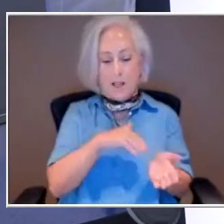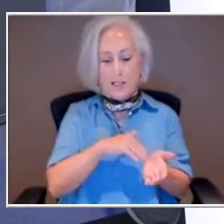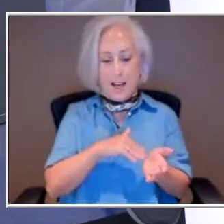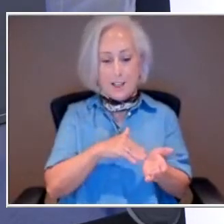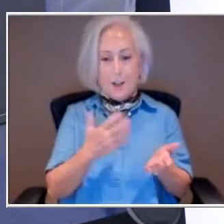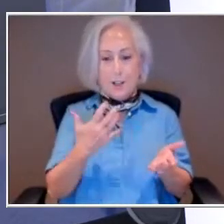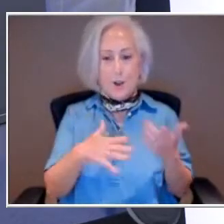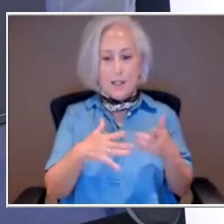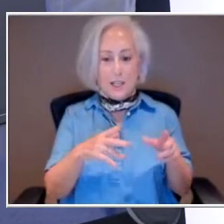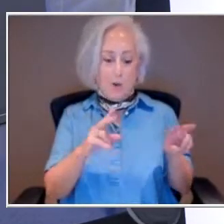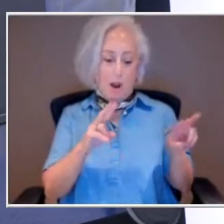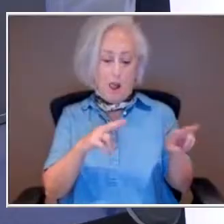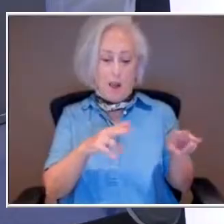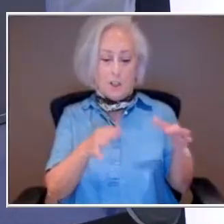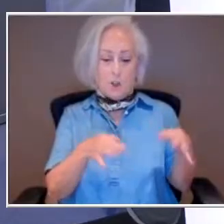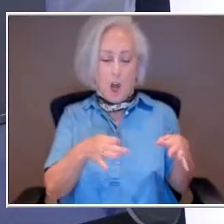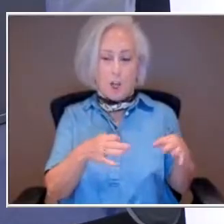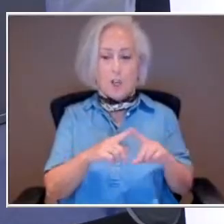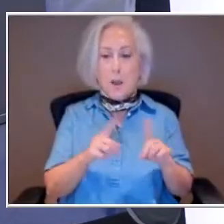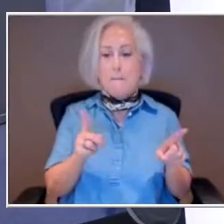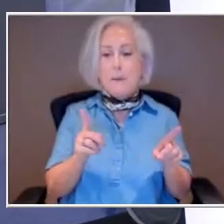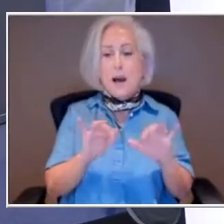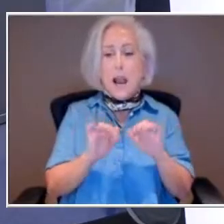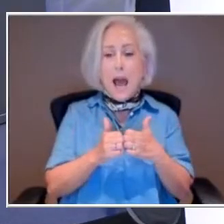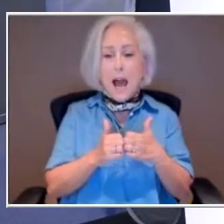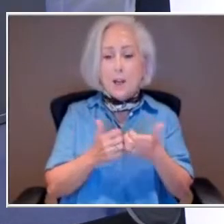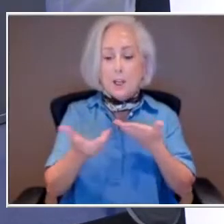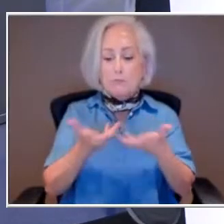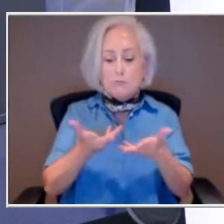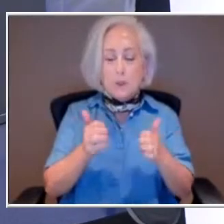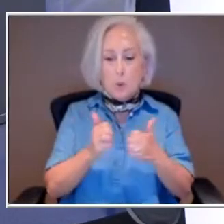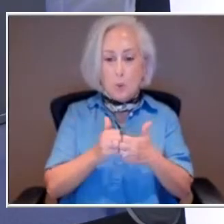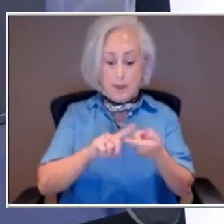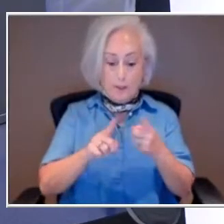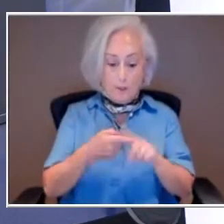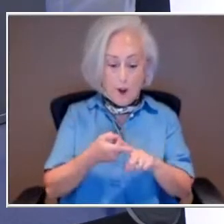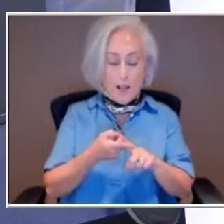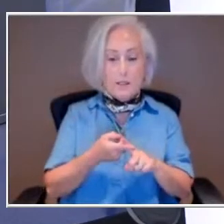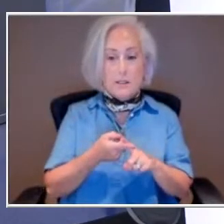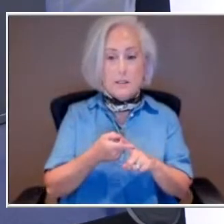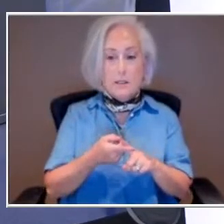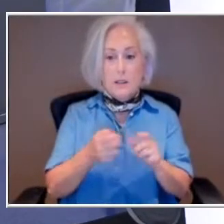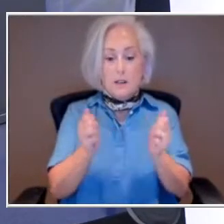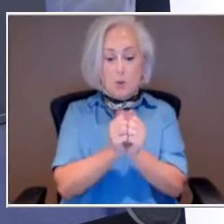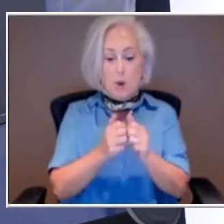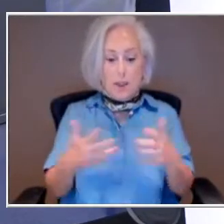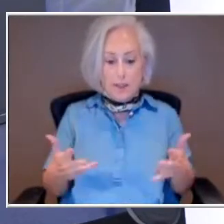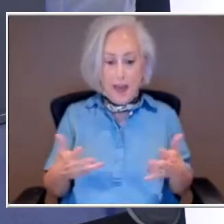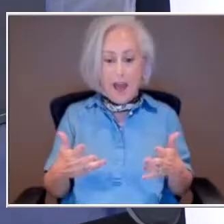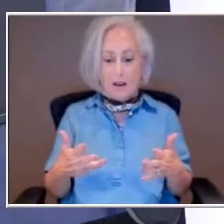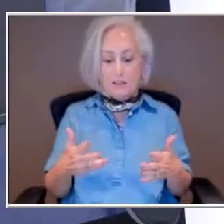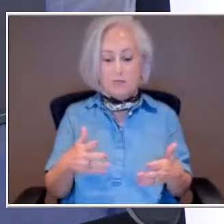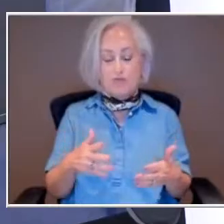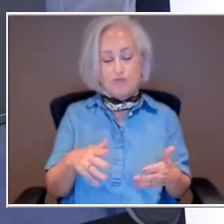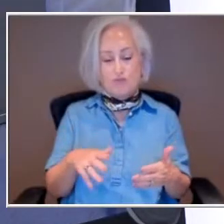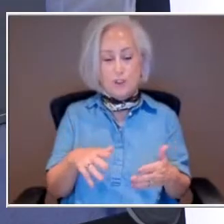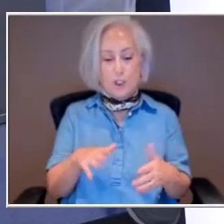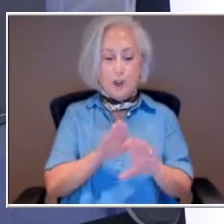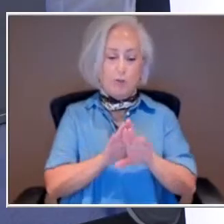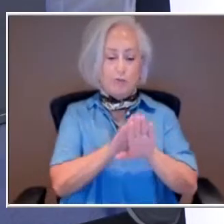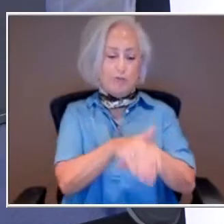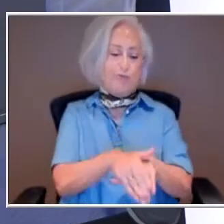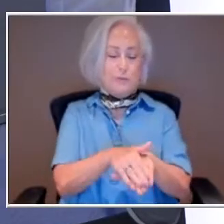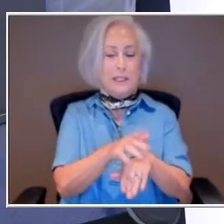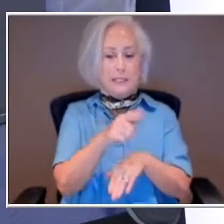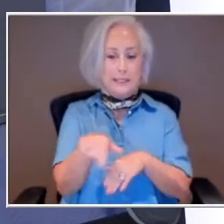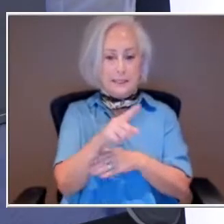judgy, but how do you have those conversations with women or friends that you come in contact with without shaming them, but really urging them? Because I was